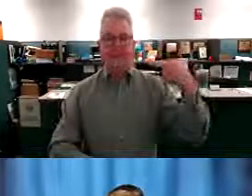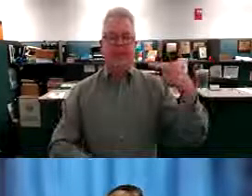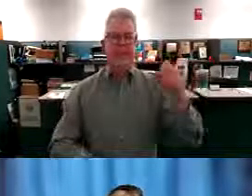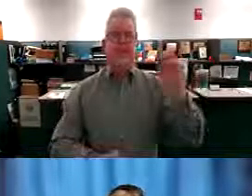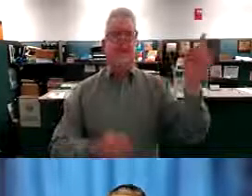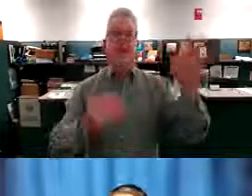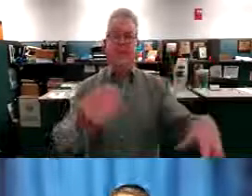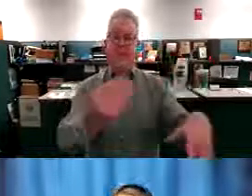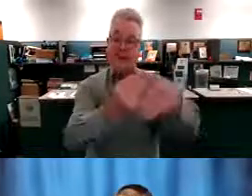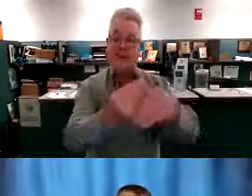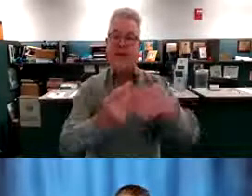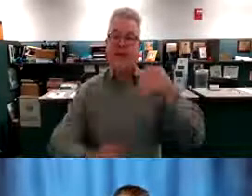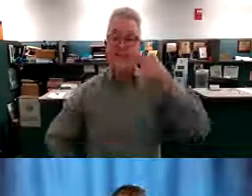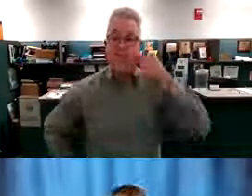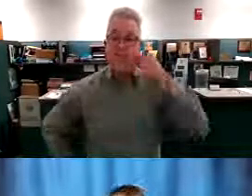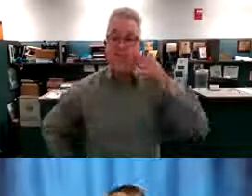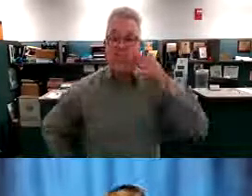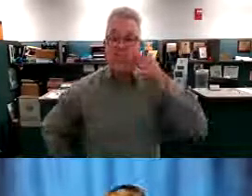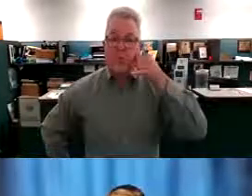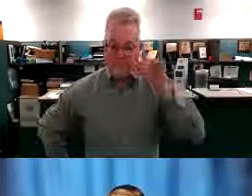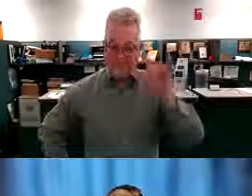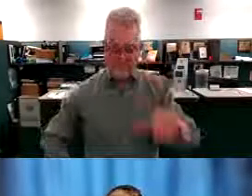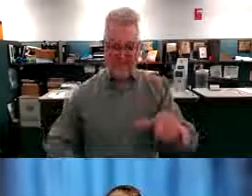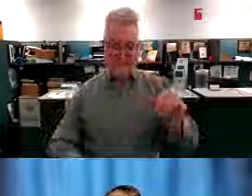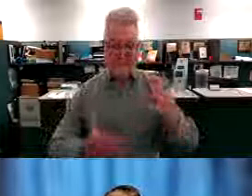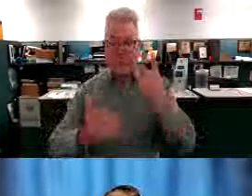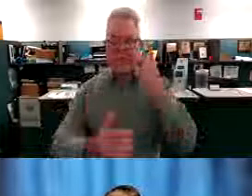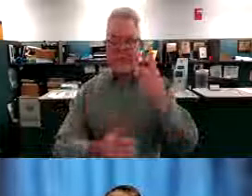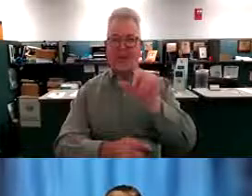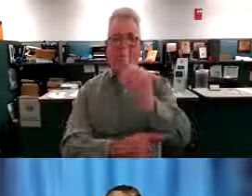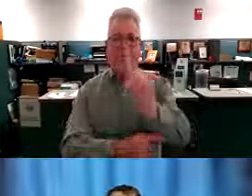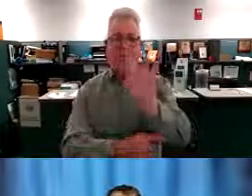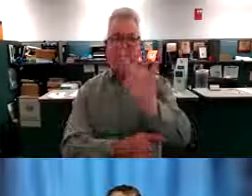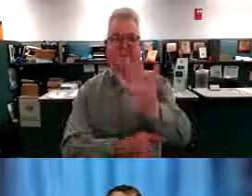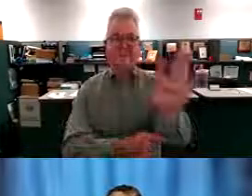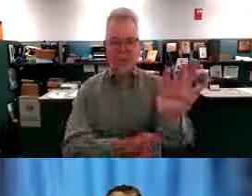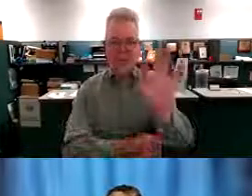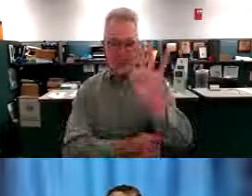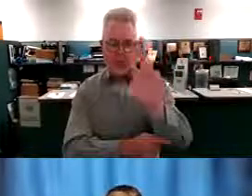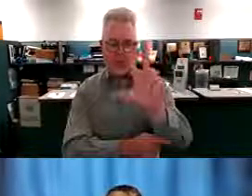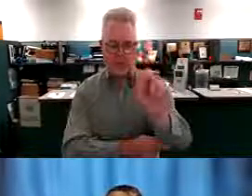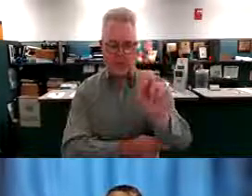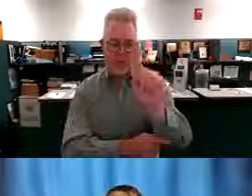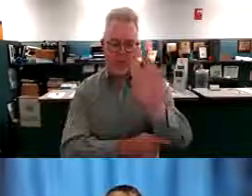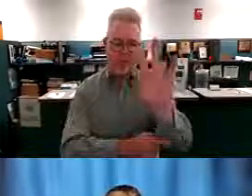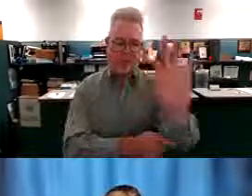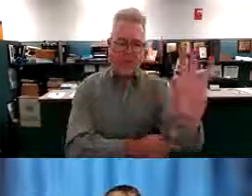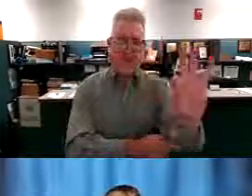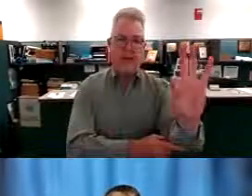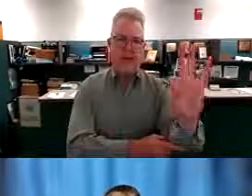hearing community. And we brought the same issue to them. And then also the phone service. You'll see that there's